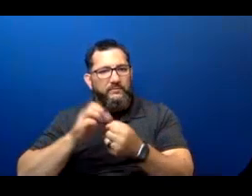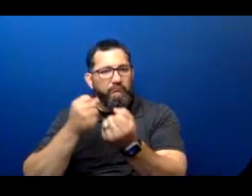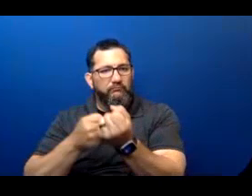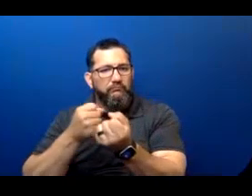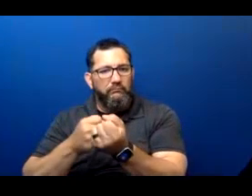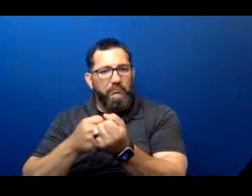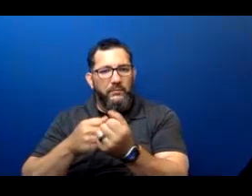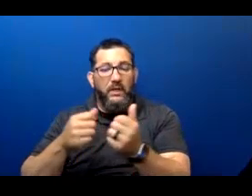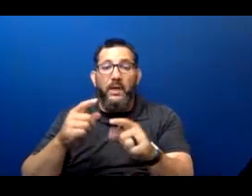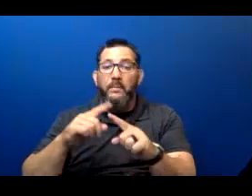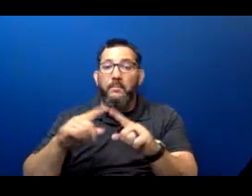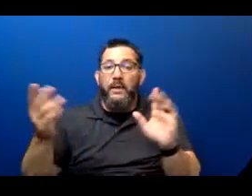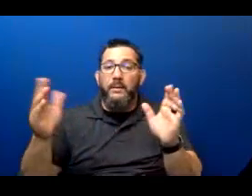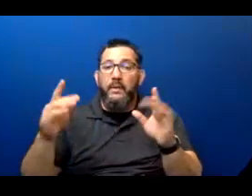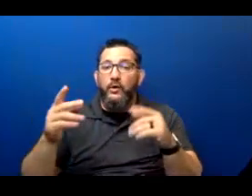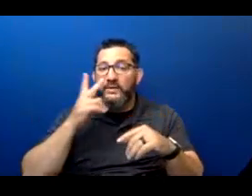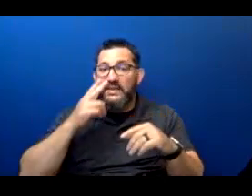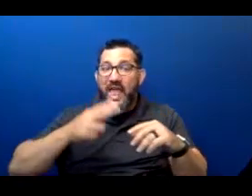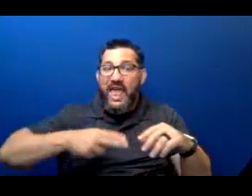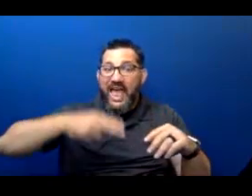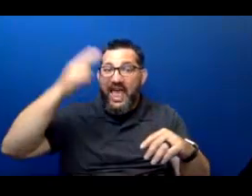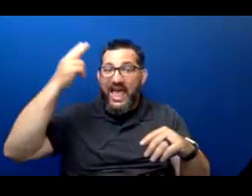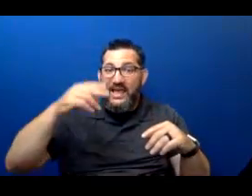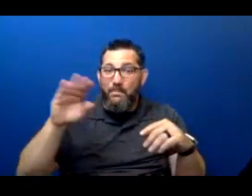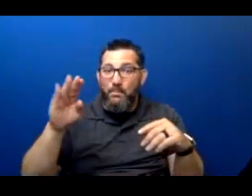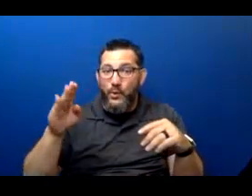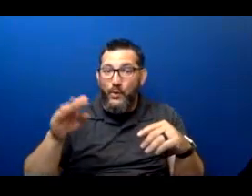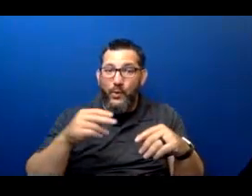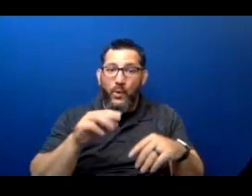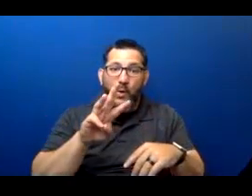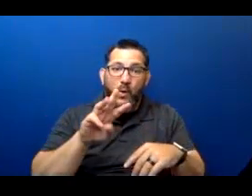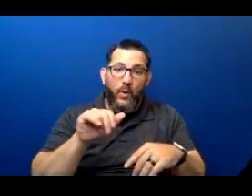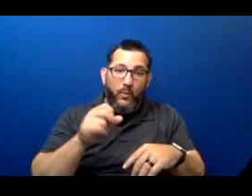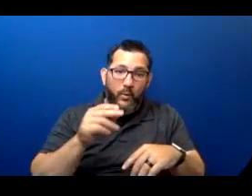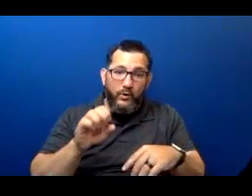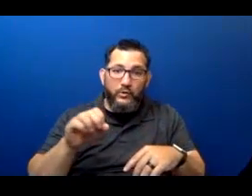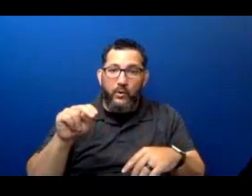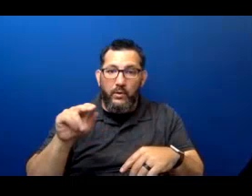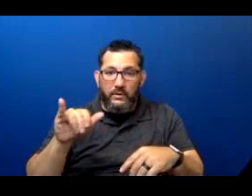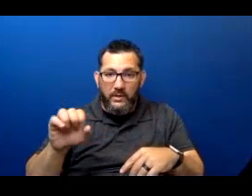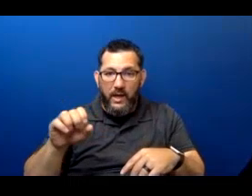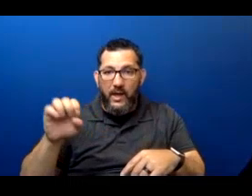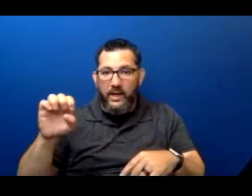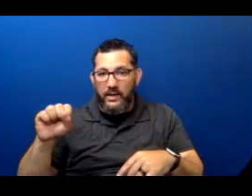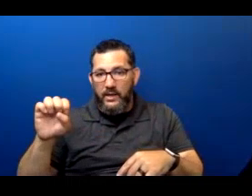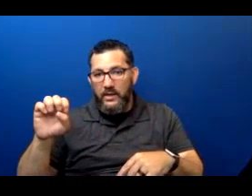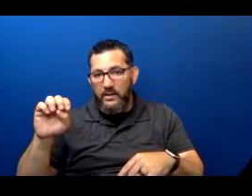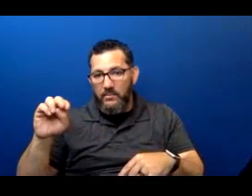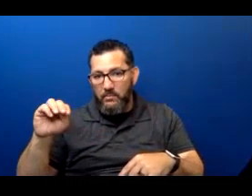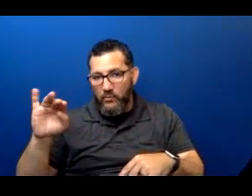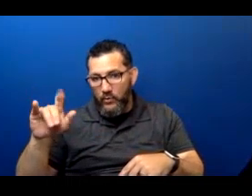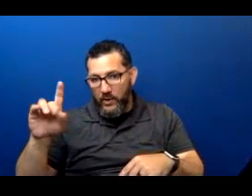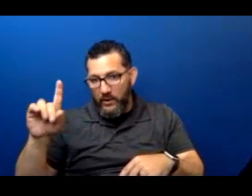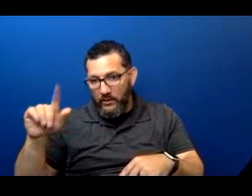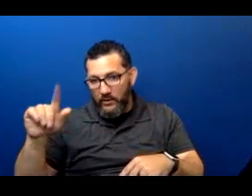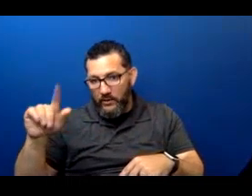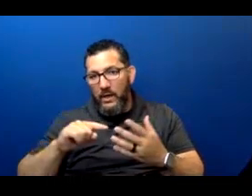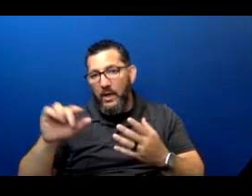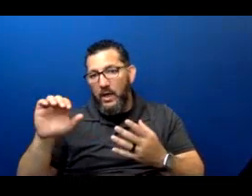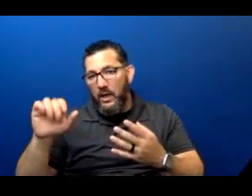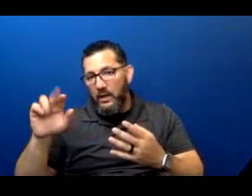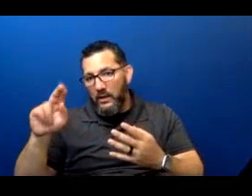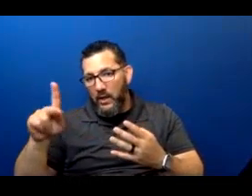vulnerability. On the other hand, counties with high vulnerability include Washoe, Nye, Esmeralda, and Clark County. So these areas may face more